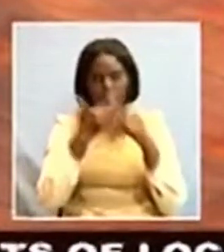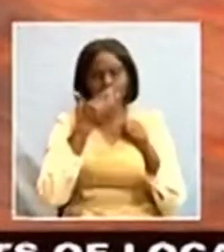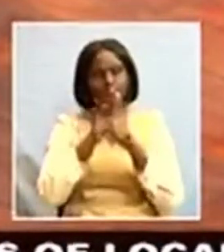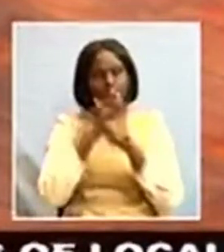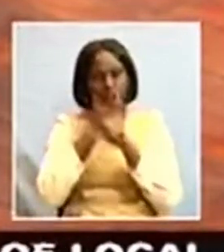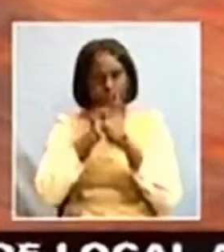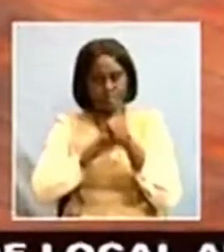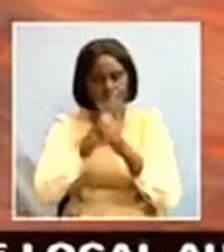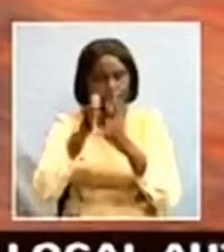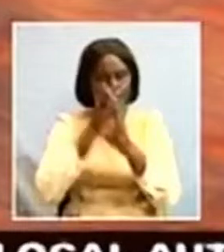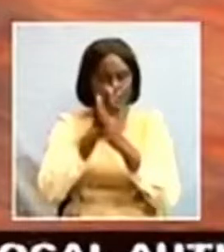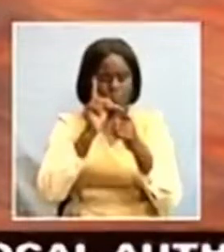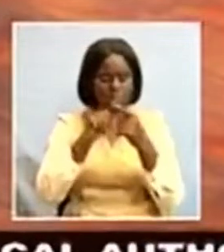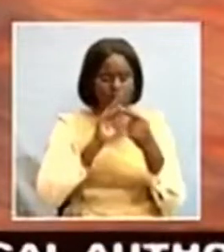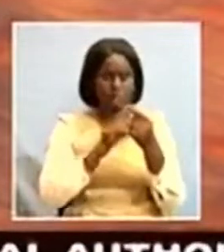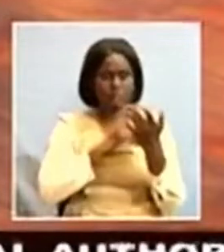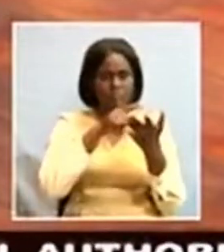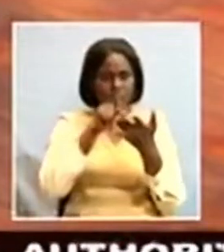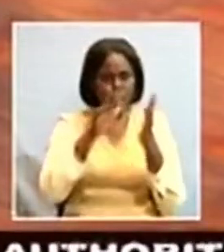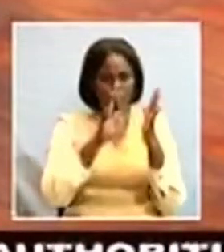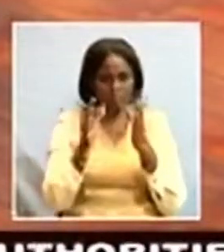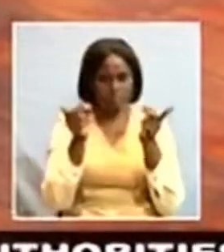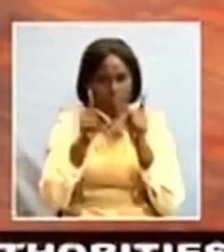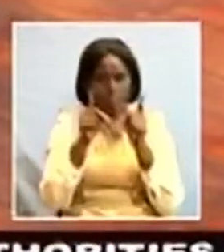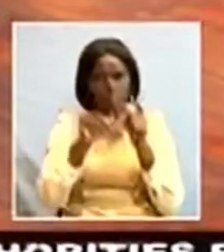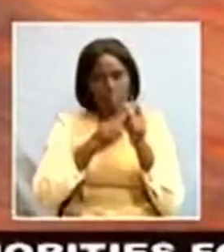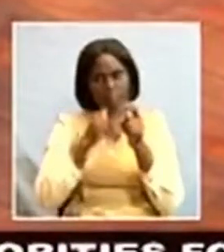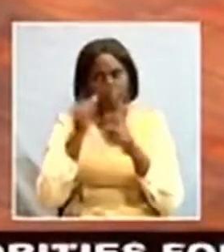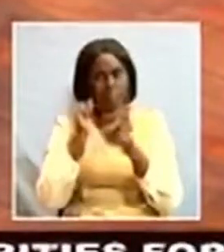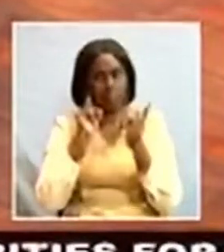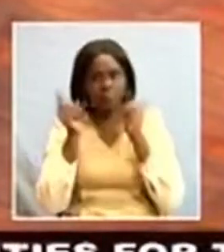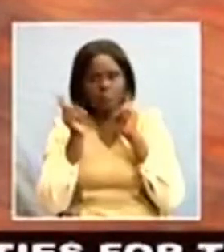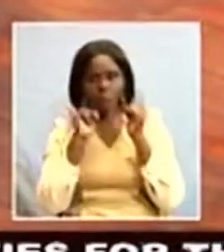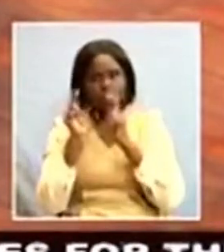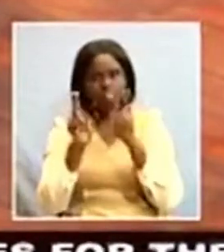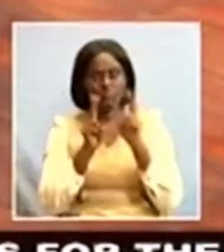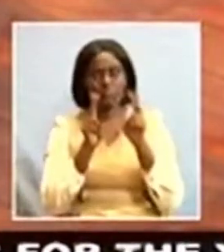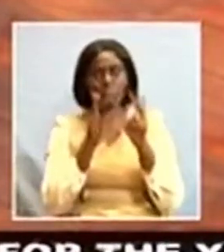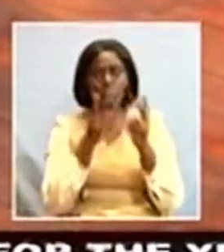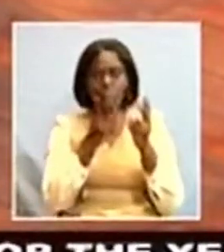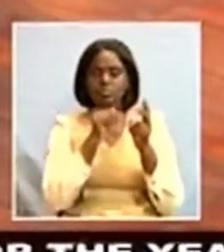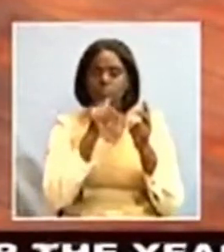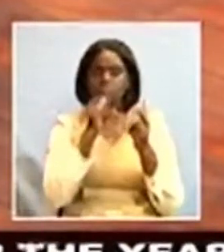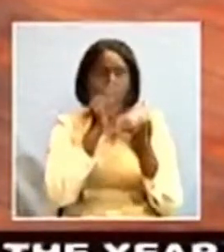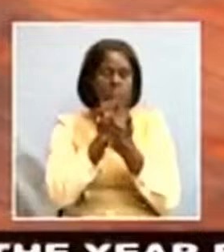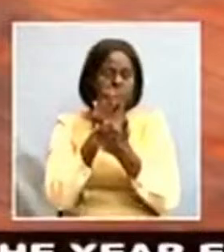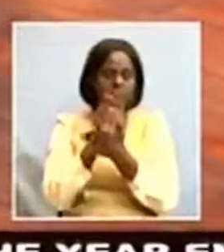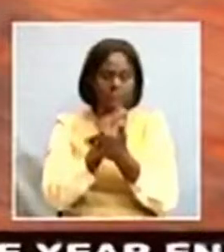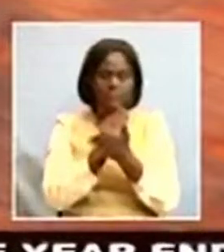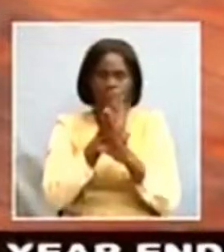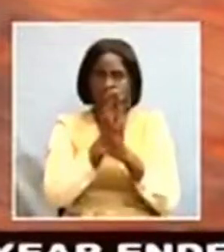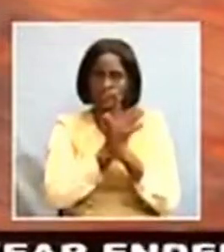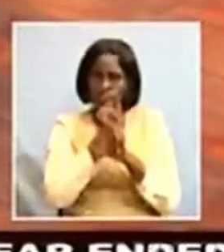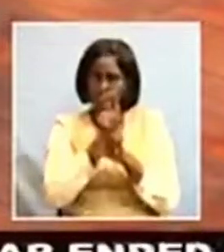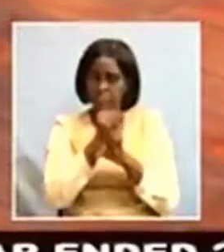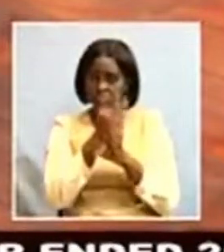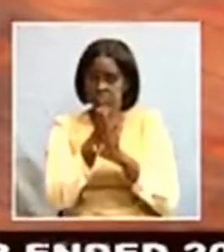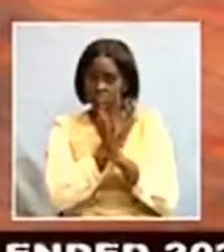to sticking to our payment plan as and when we get that response. However, that will not stop us from making further